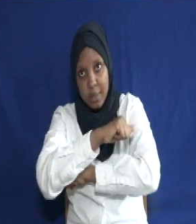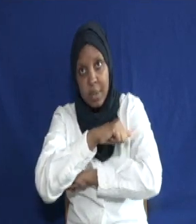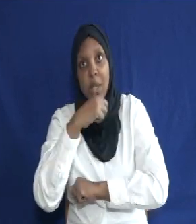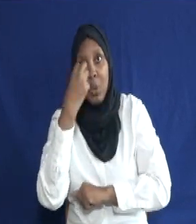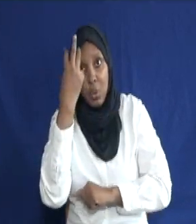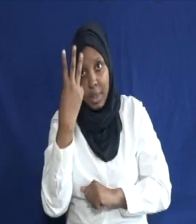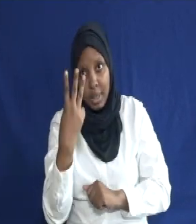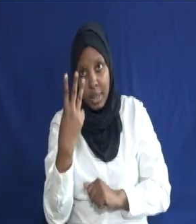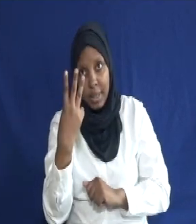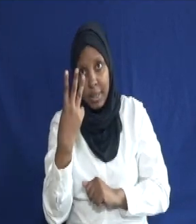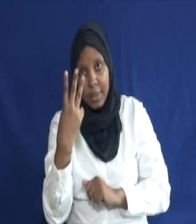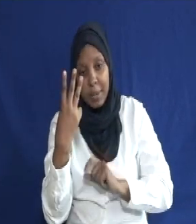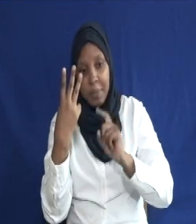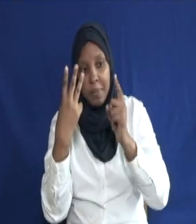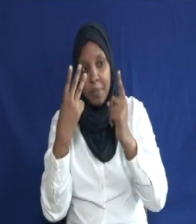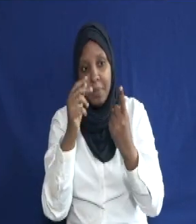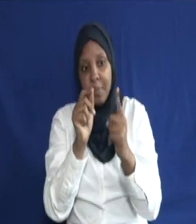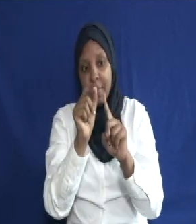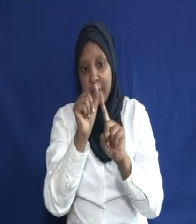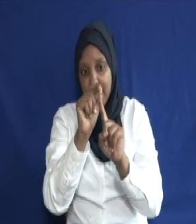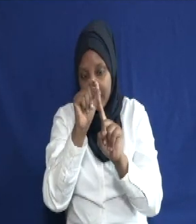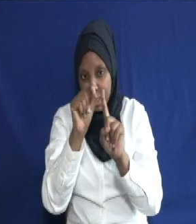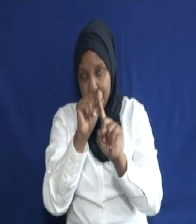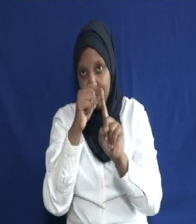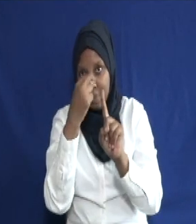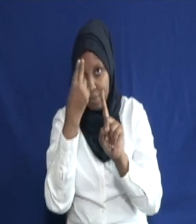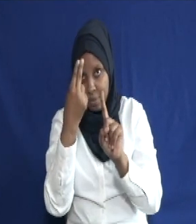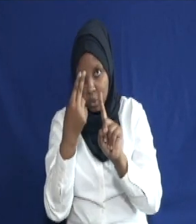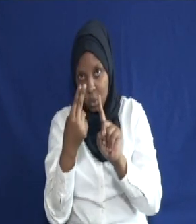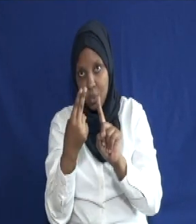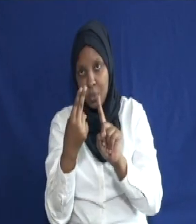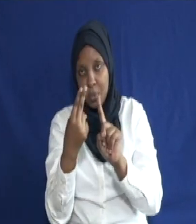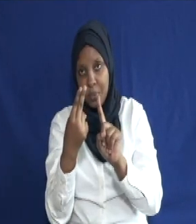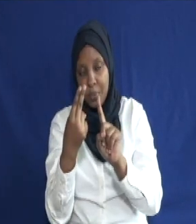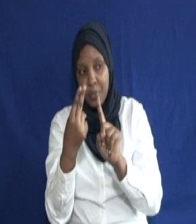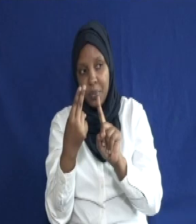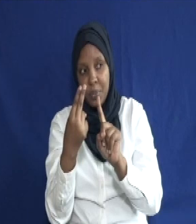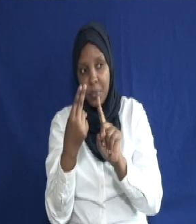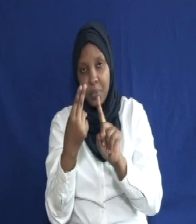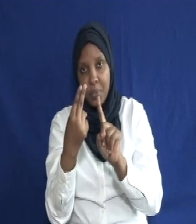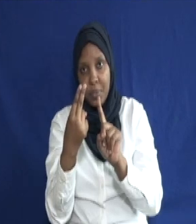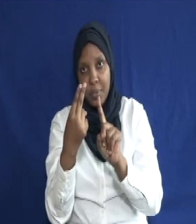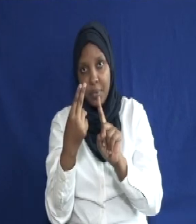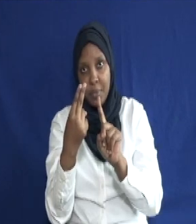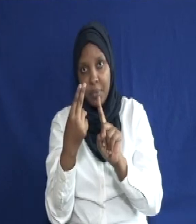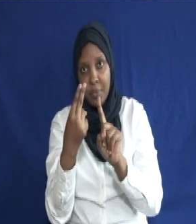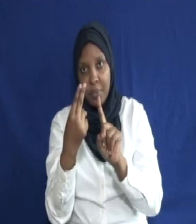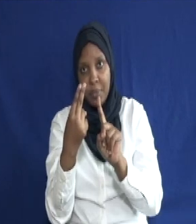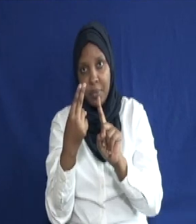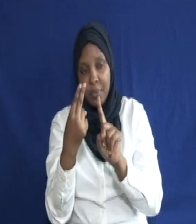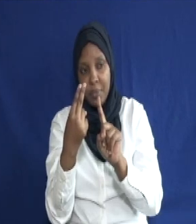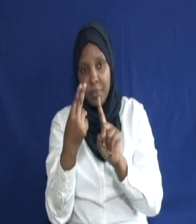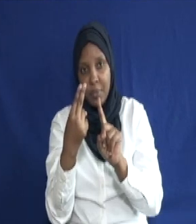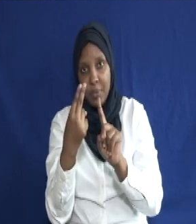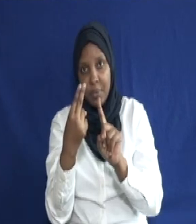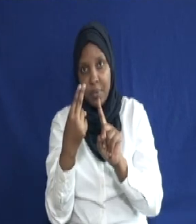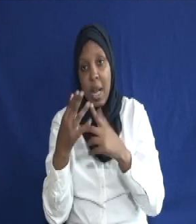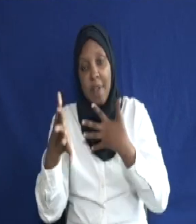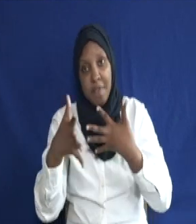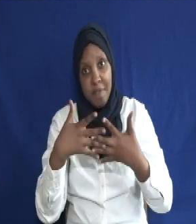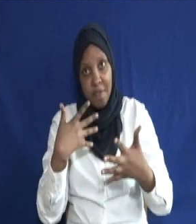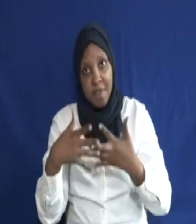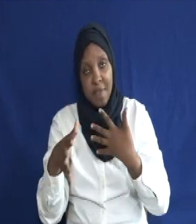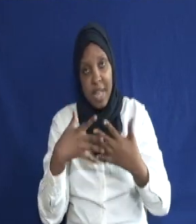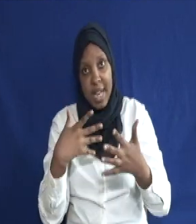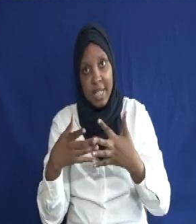squared. Very good, my dear pupil. Now, let's go together on more